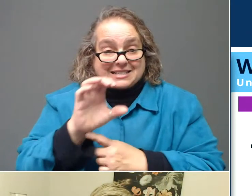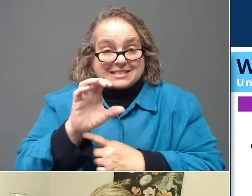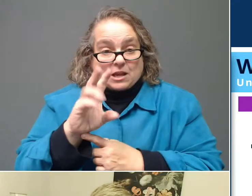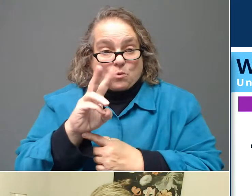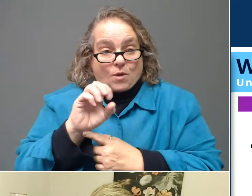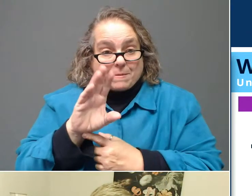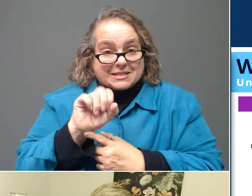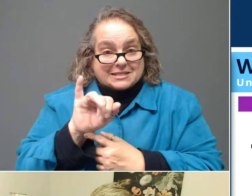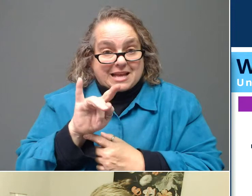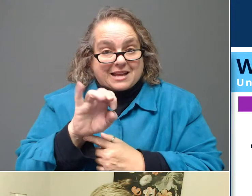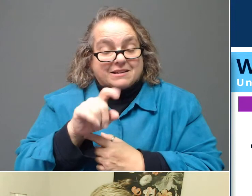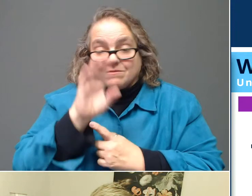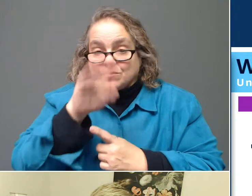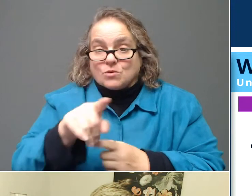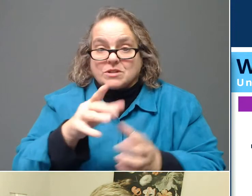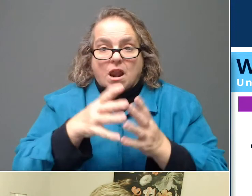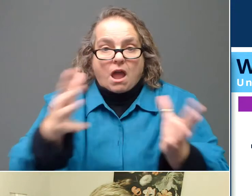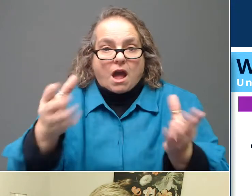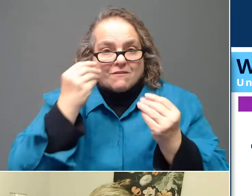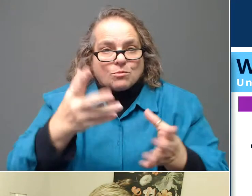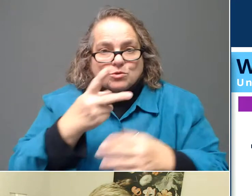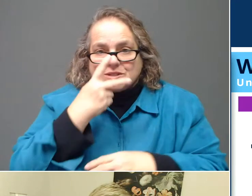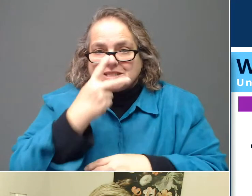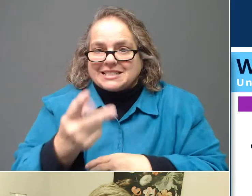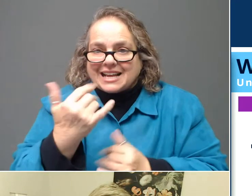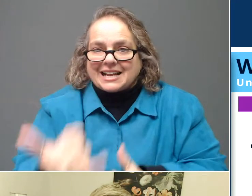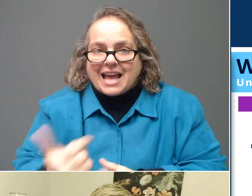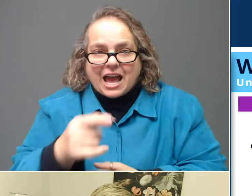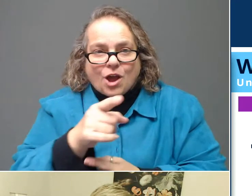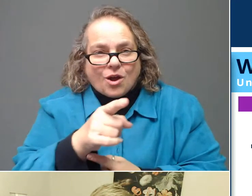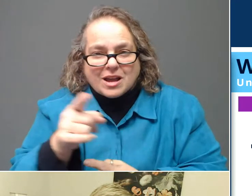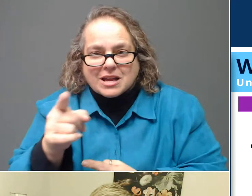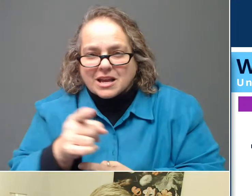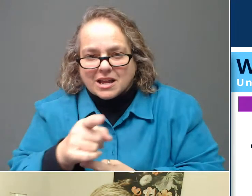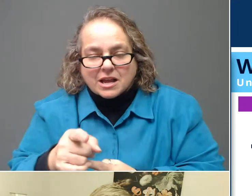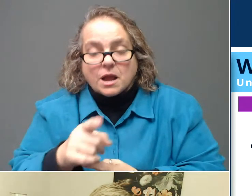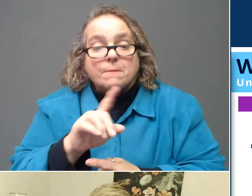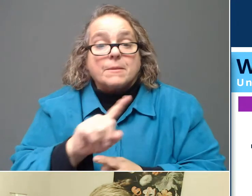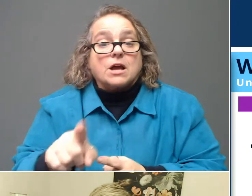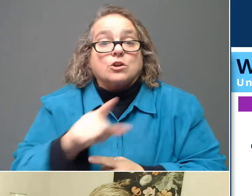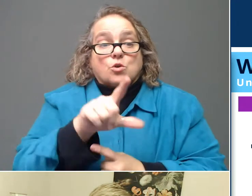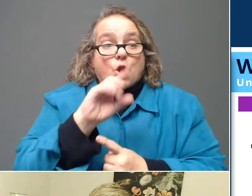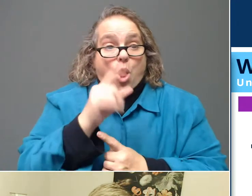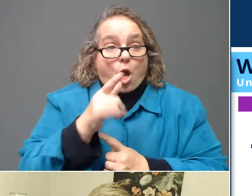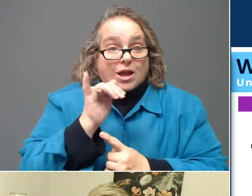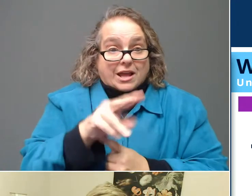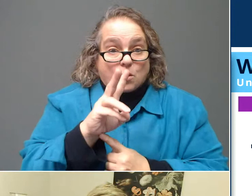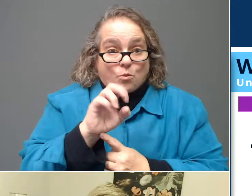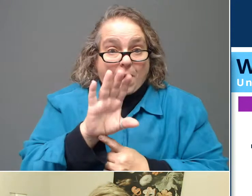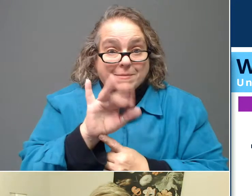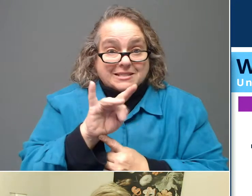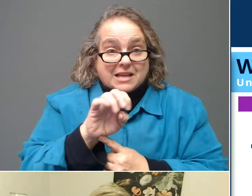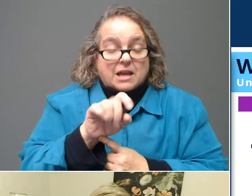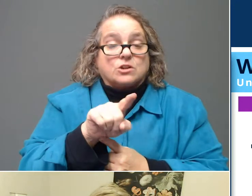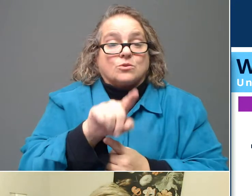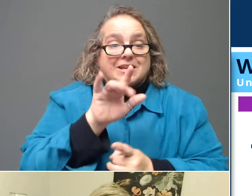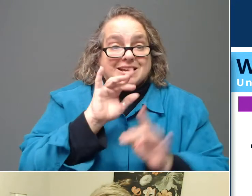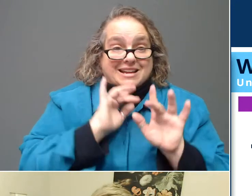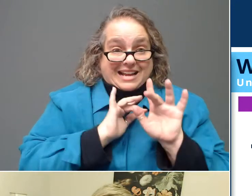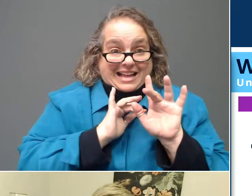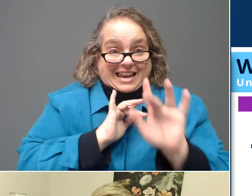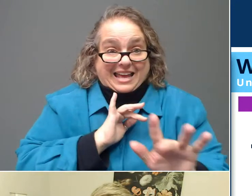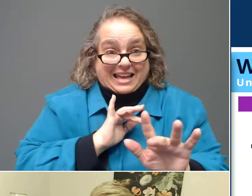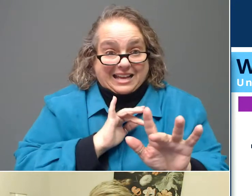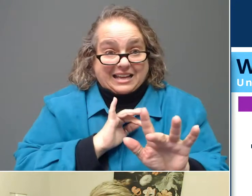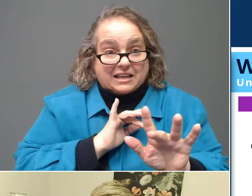of information to look at on the screen here, but log into the website. You should be able to click on that. And this is a